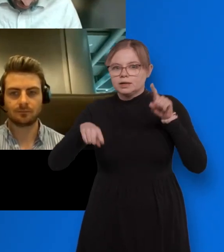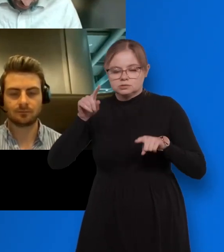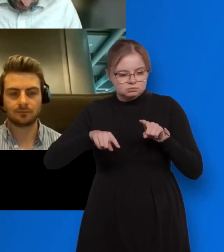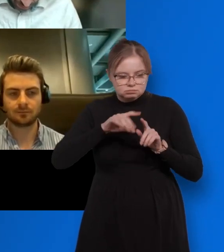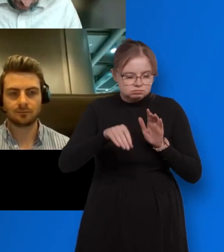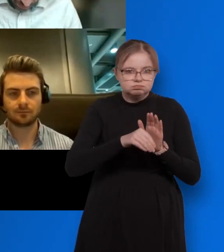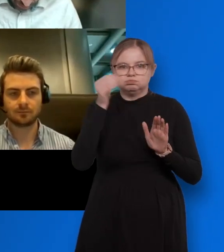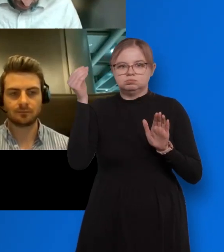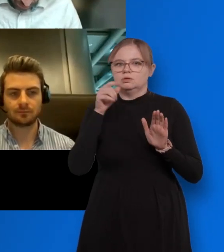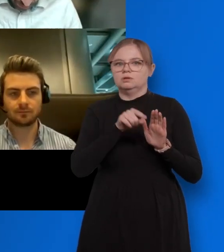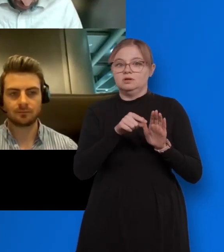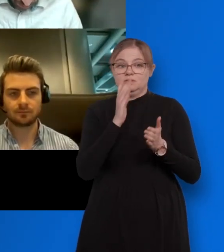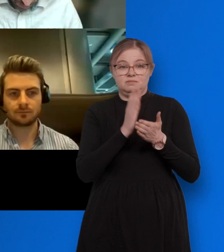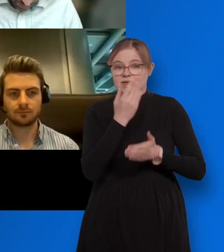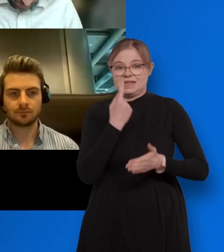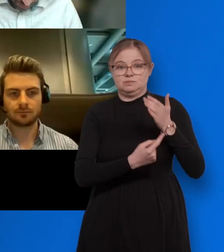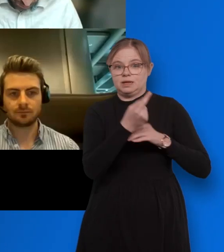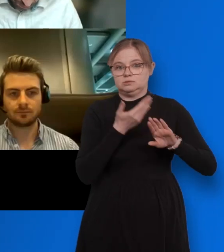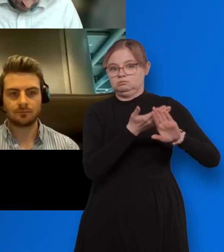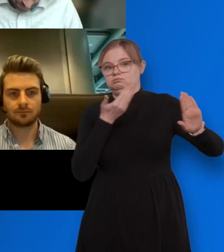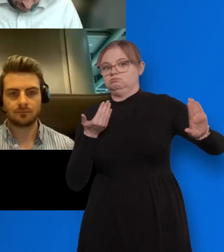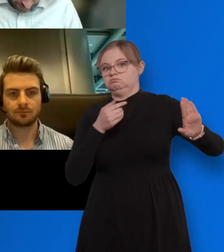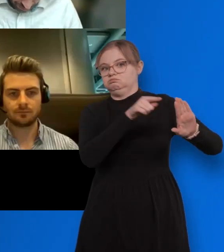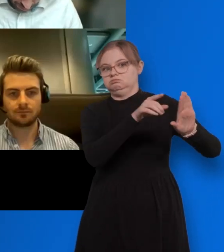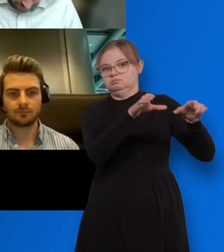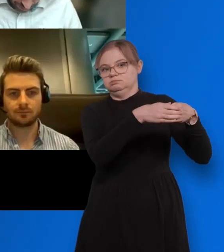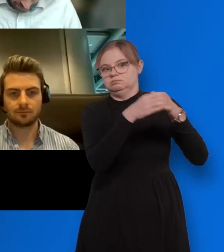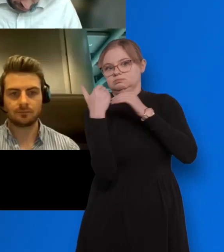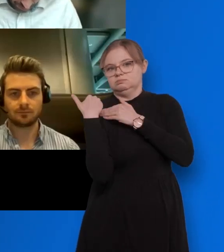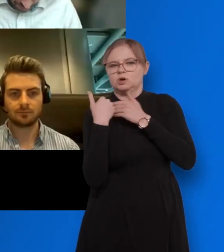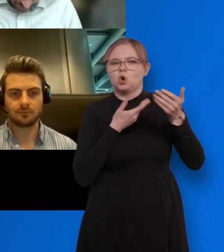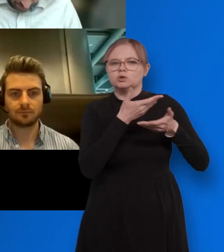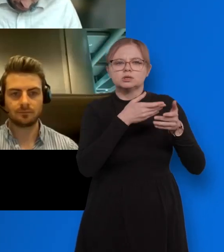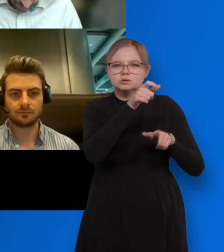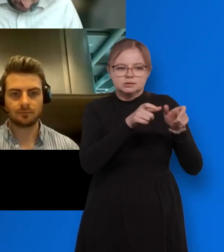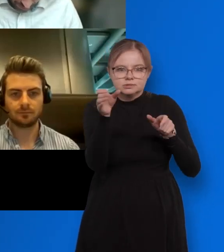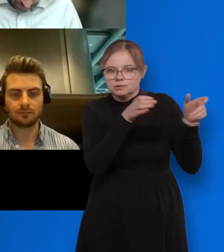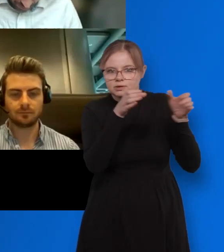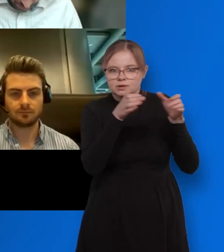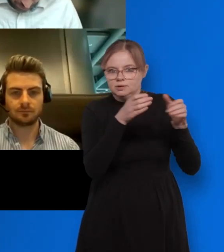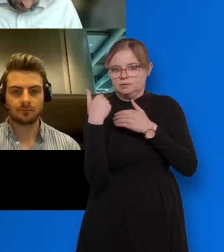itself, which is done completely independently from us by consultants we employed to work on it,